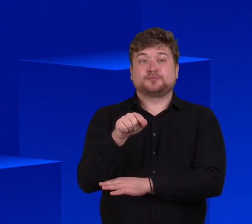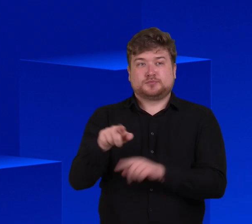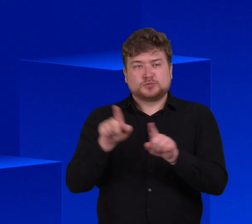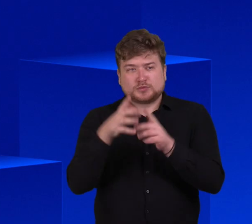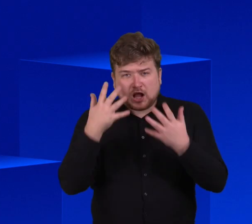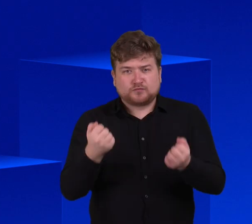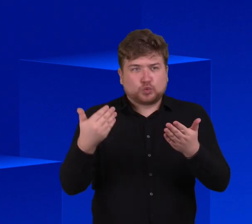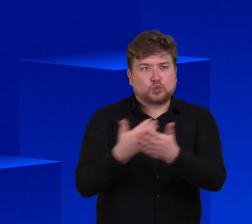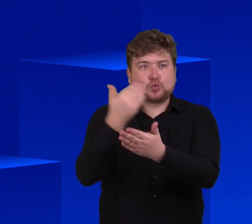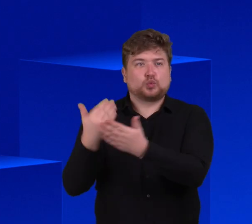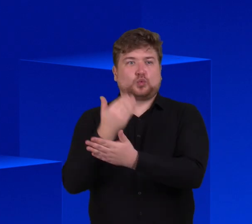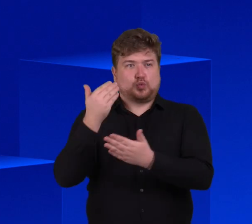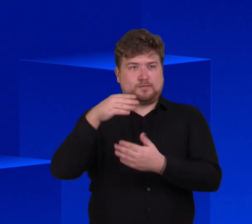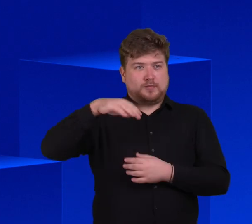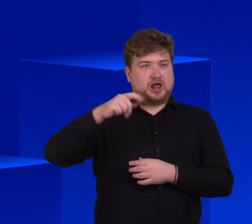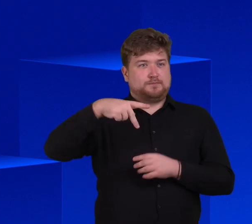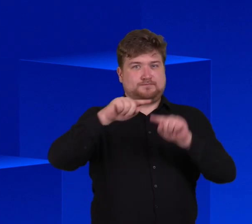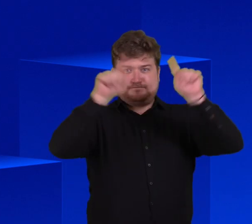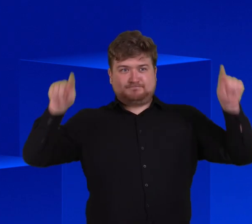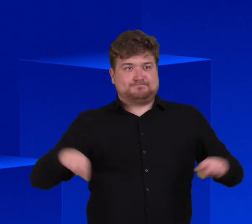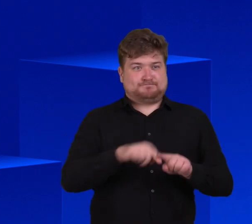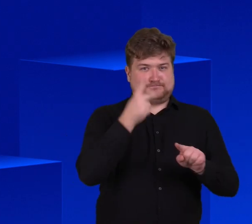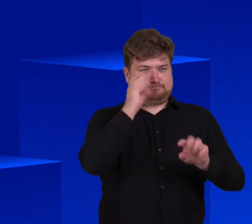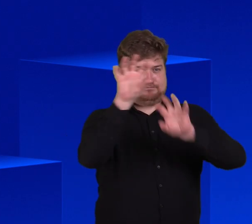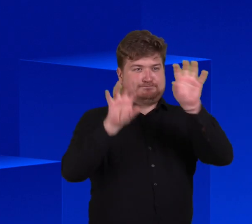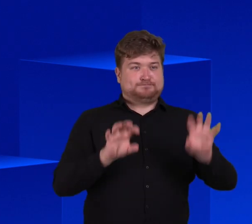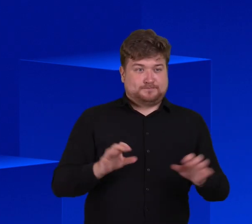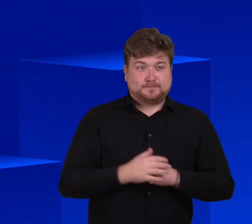yet. So you will hopefully experience a very